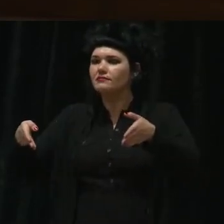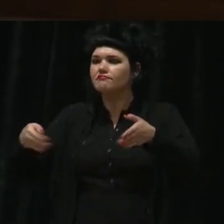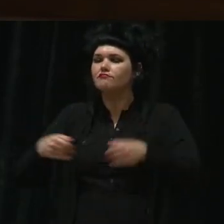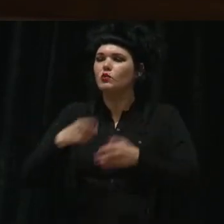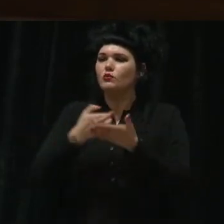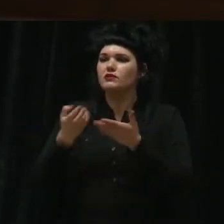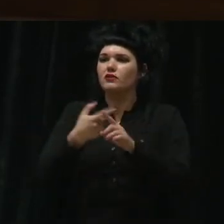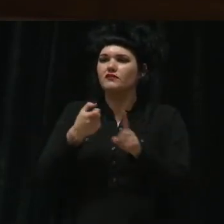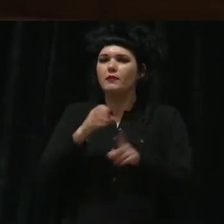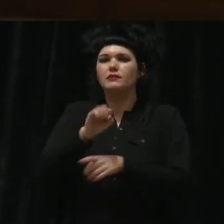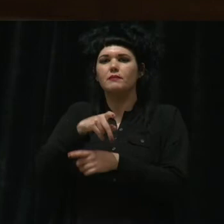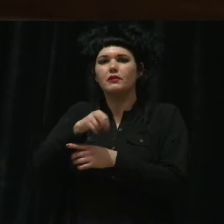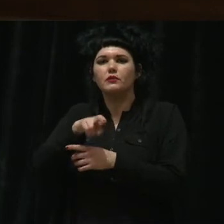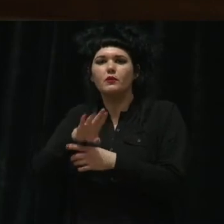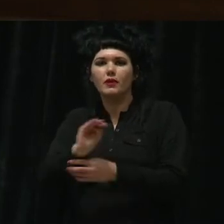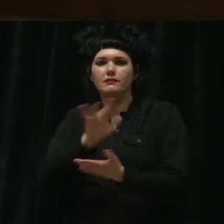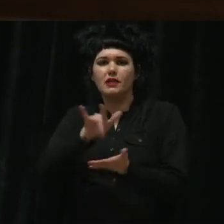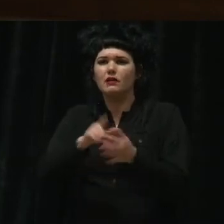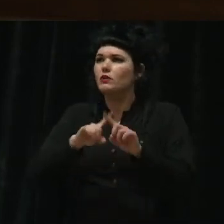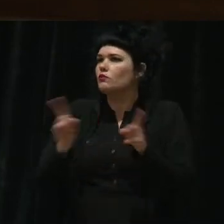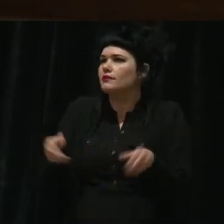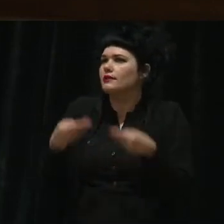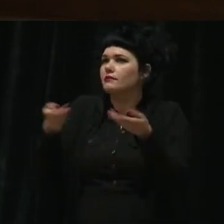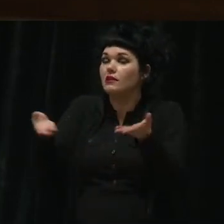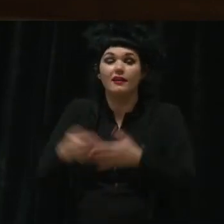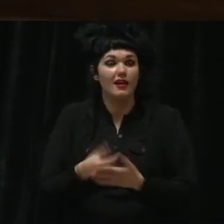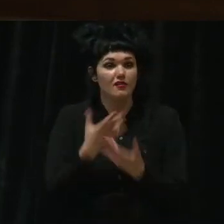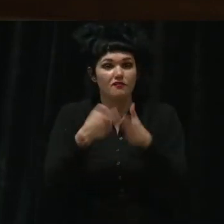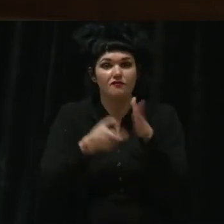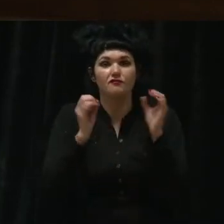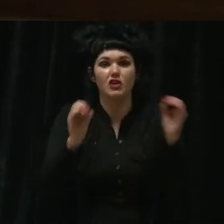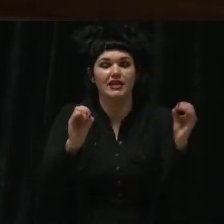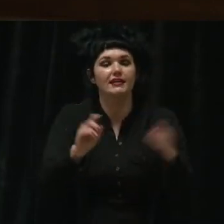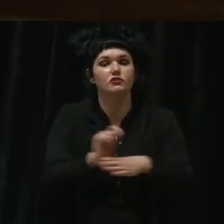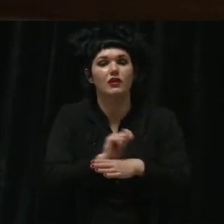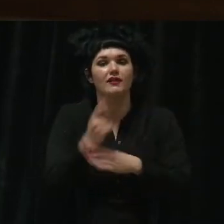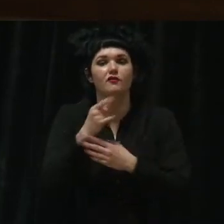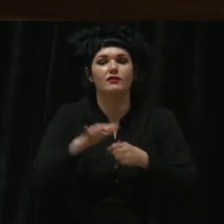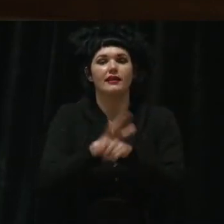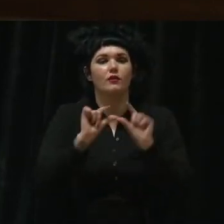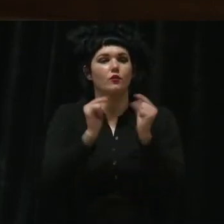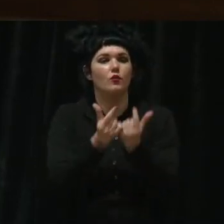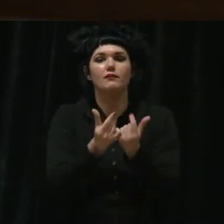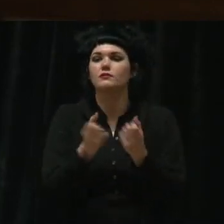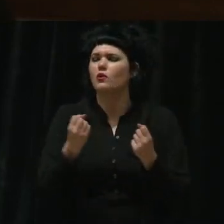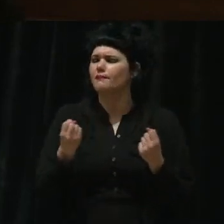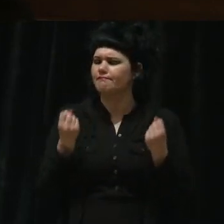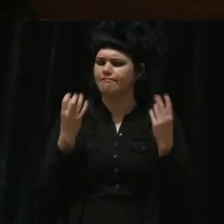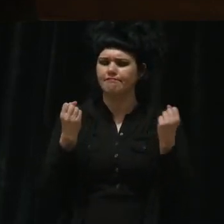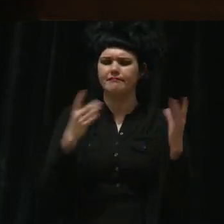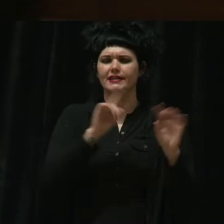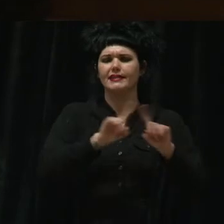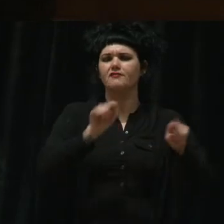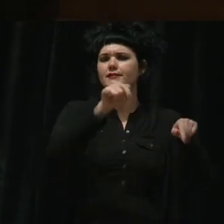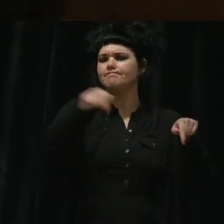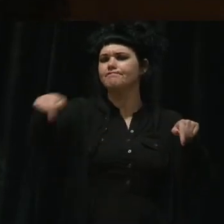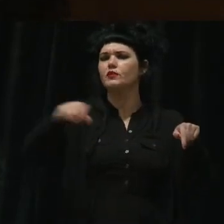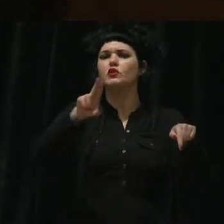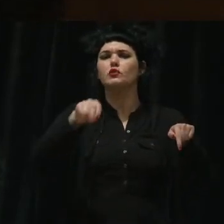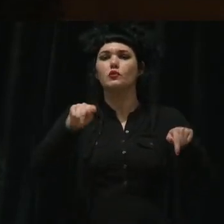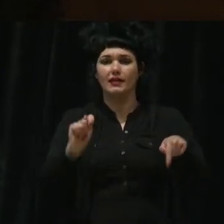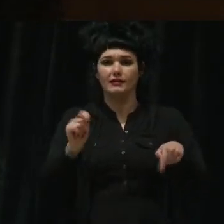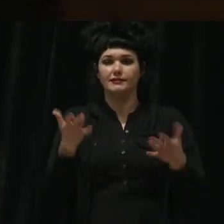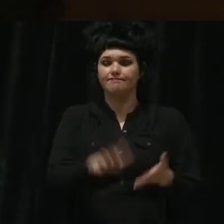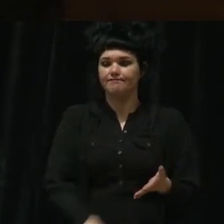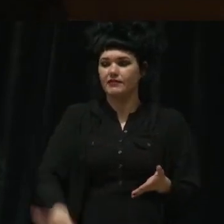for staff? They provide free trainings to your entire group. And so there's a lot of different units on campus that provide